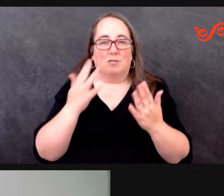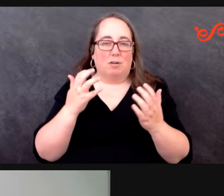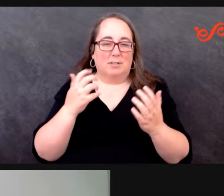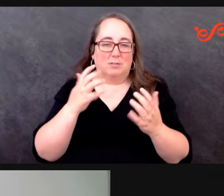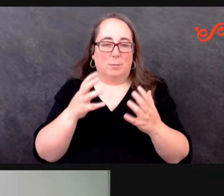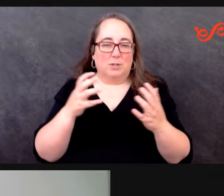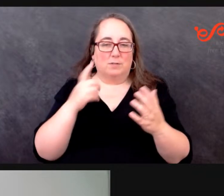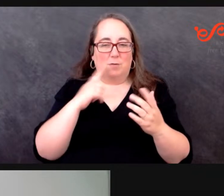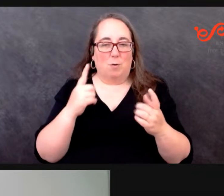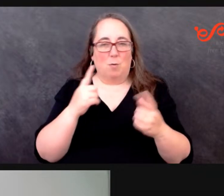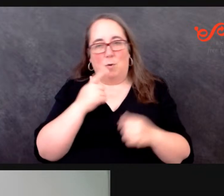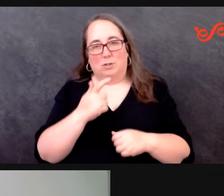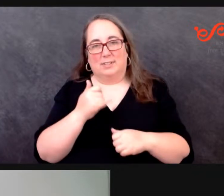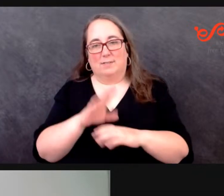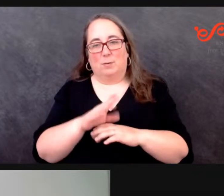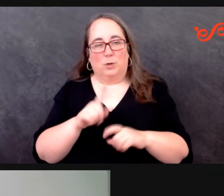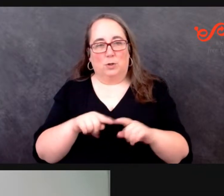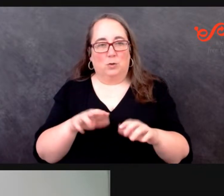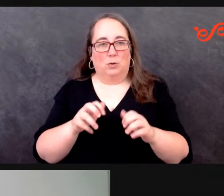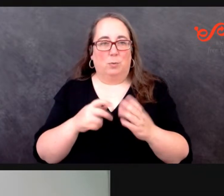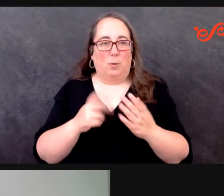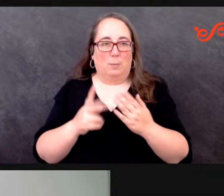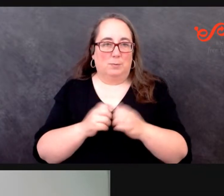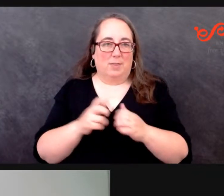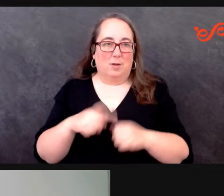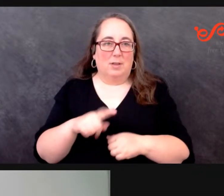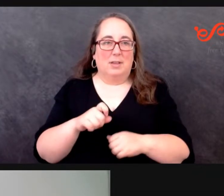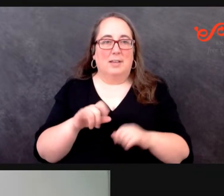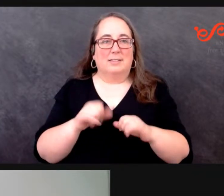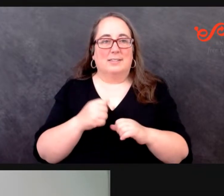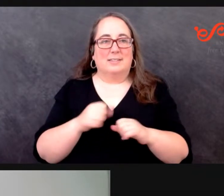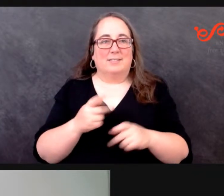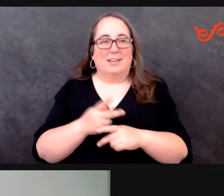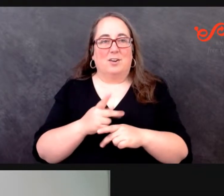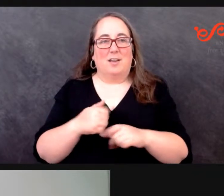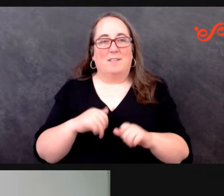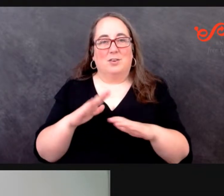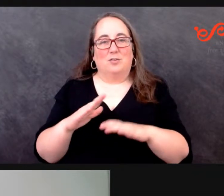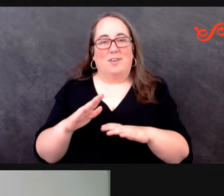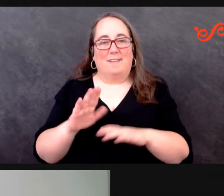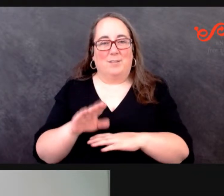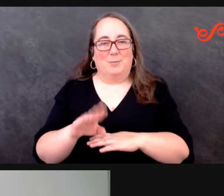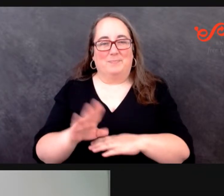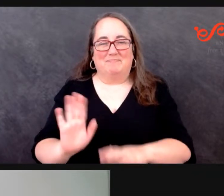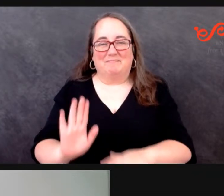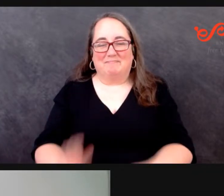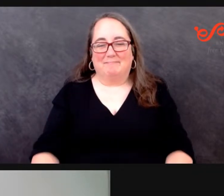for joining us this afternoon. We couldn't do these programs without you. Stay safe, take care, and everyone have a great rest of your day.